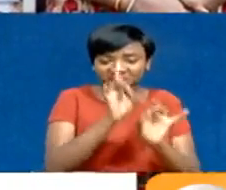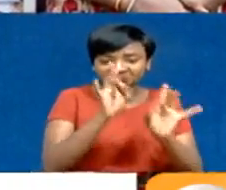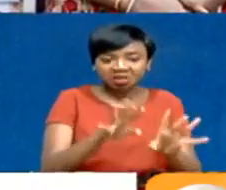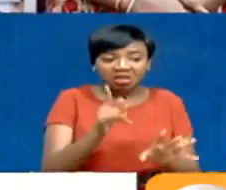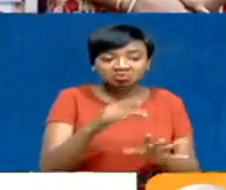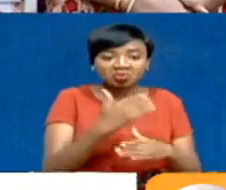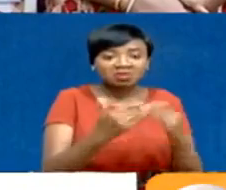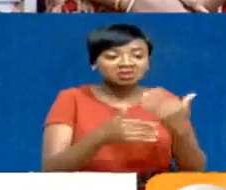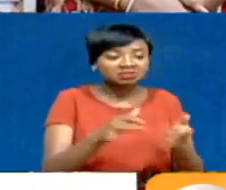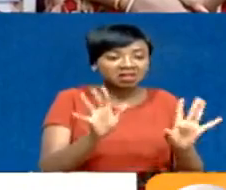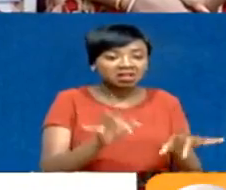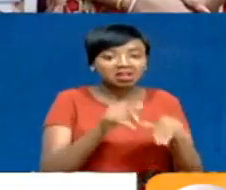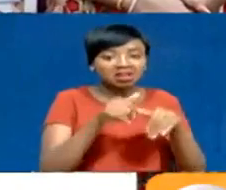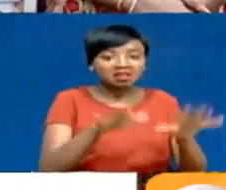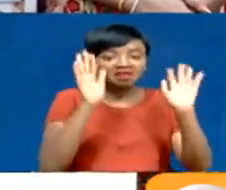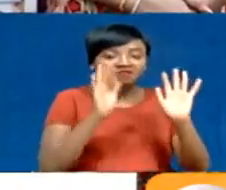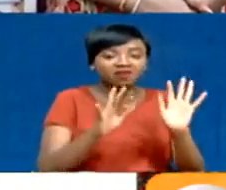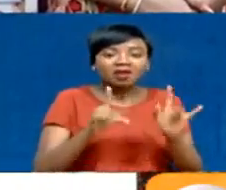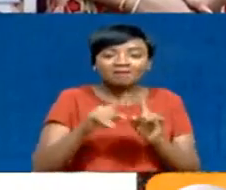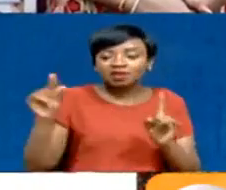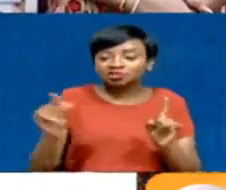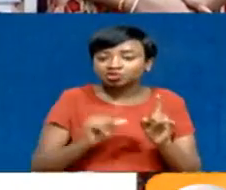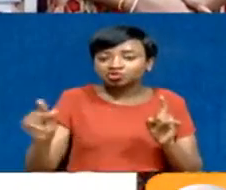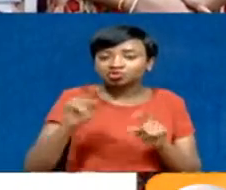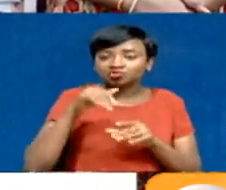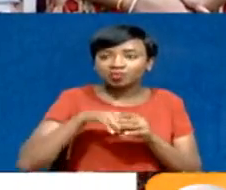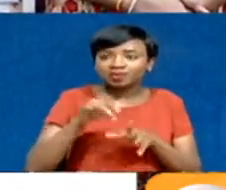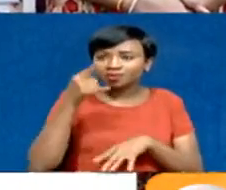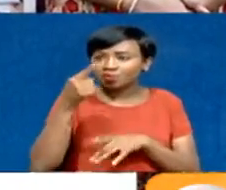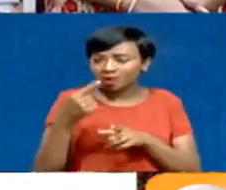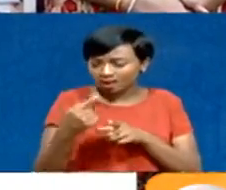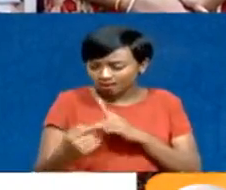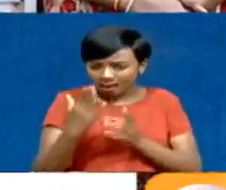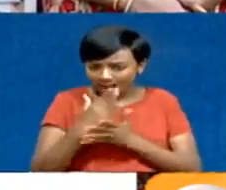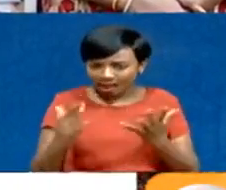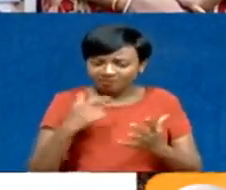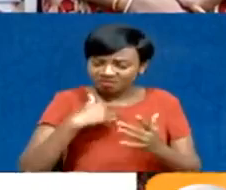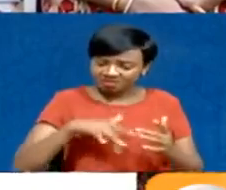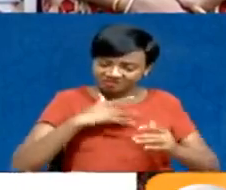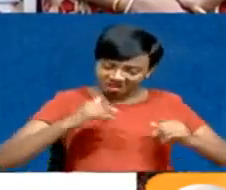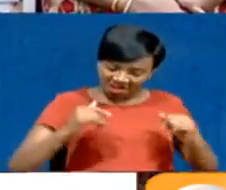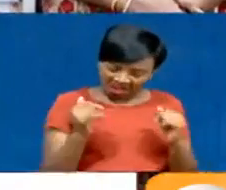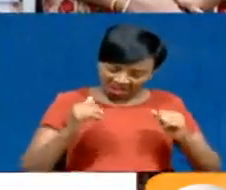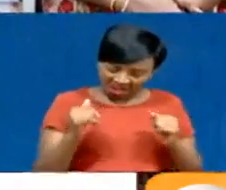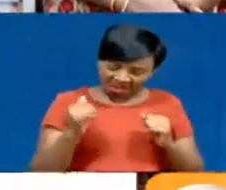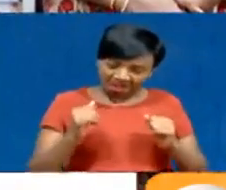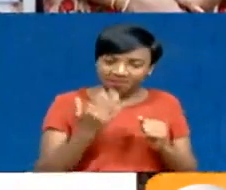buildings. Na kwa muda wa mwaka moja na nusu, nina furaha tele tukiwa hapa